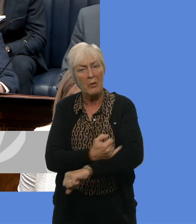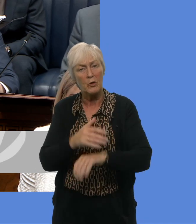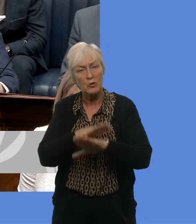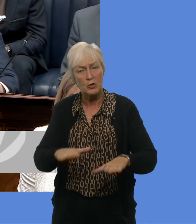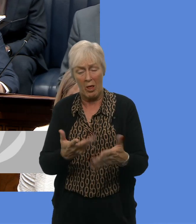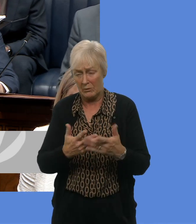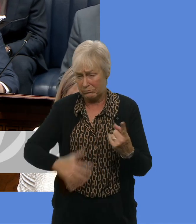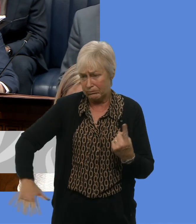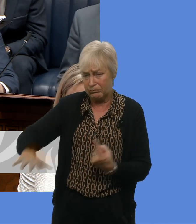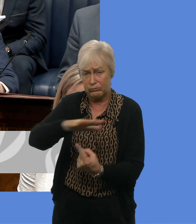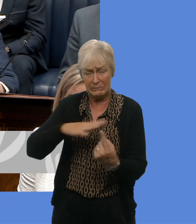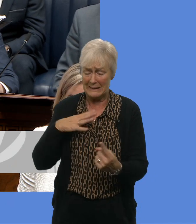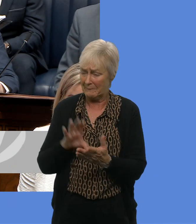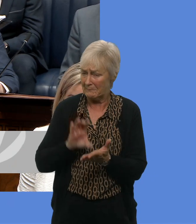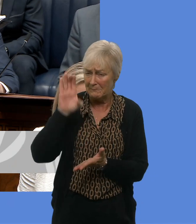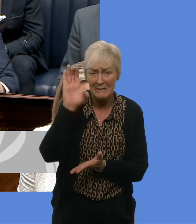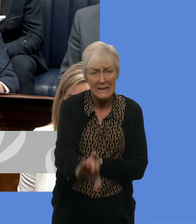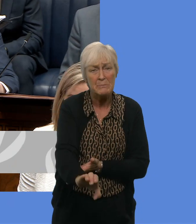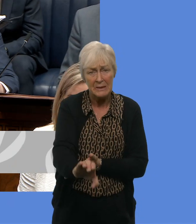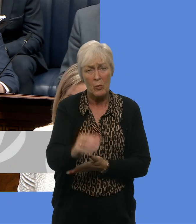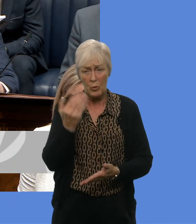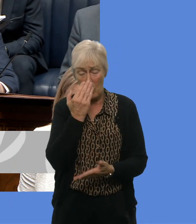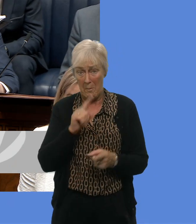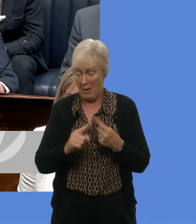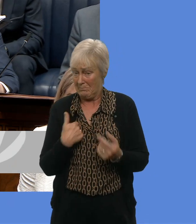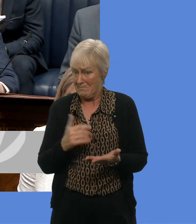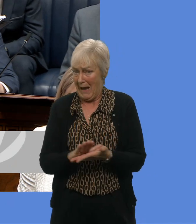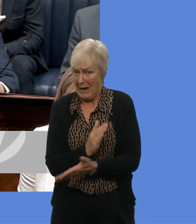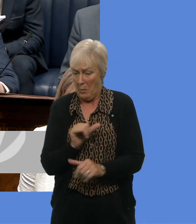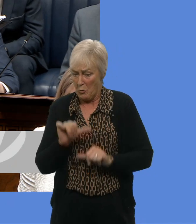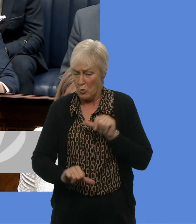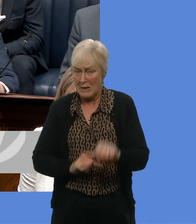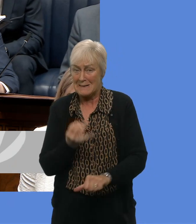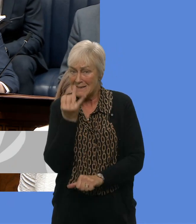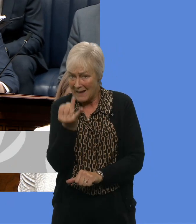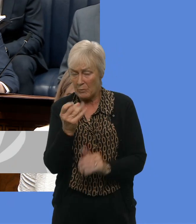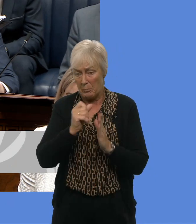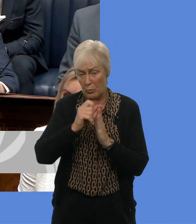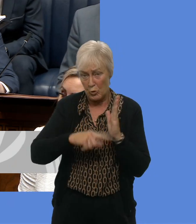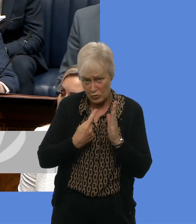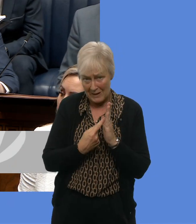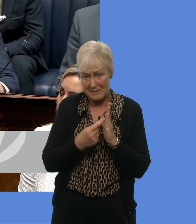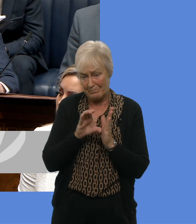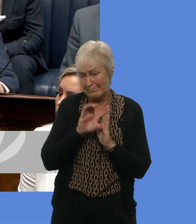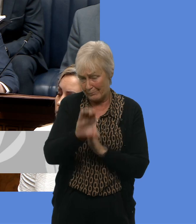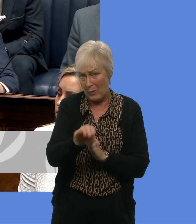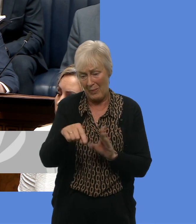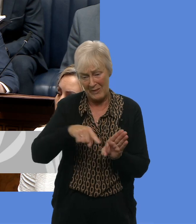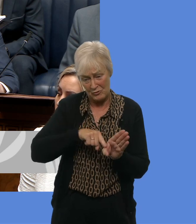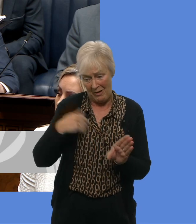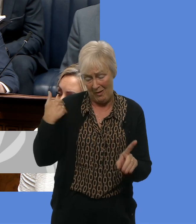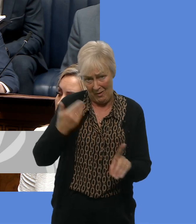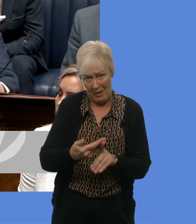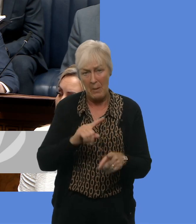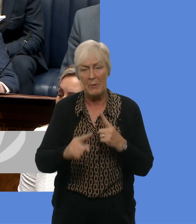estate are in urgent need of investment, and I am delighted to have progressed 7 SEP projects to procurement earlier this year. Unfortunately,